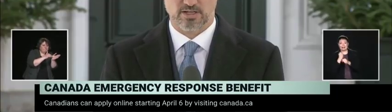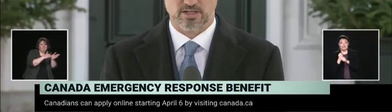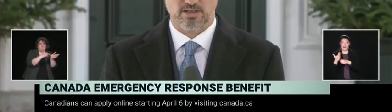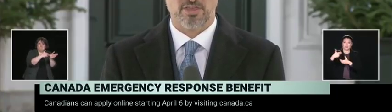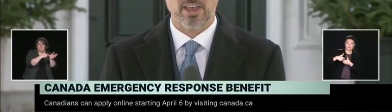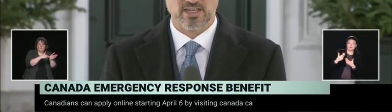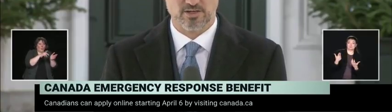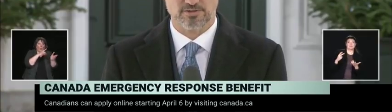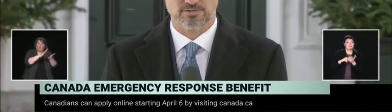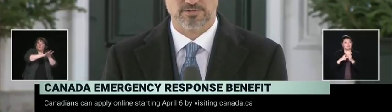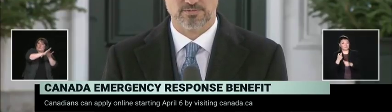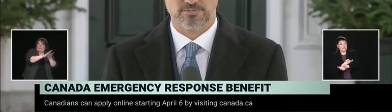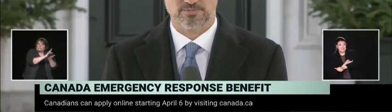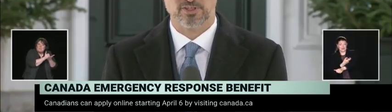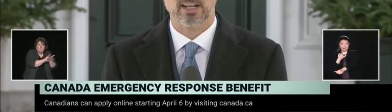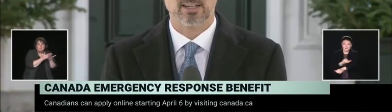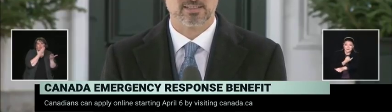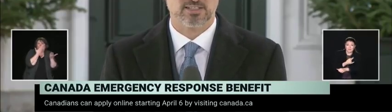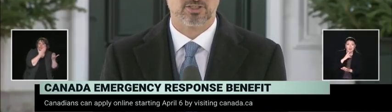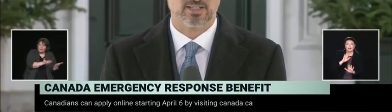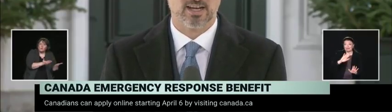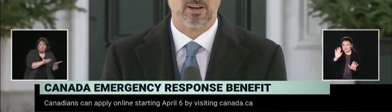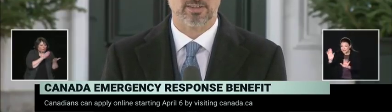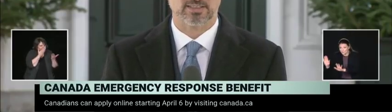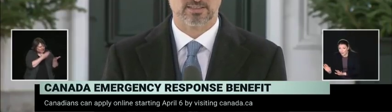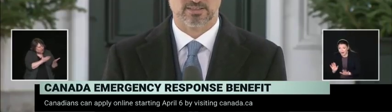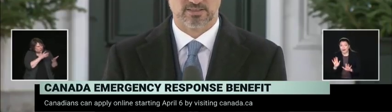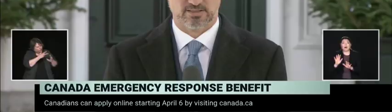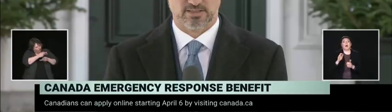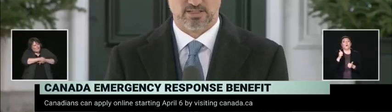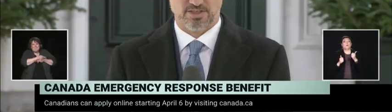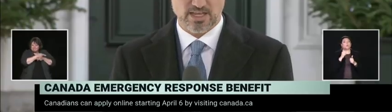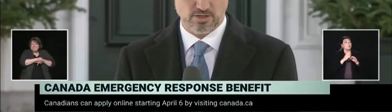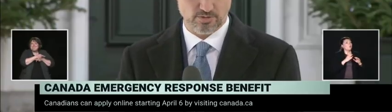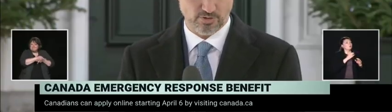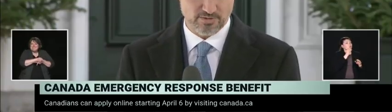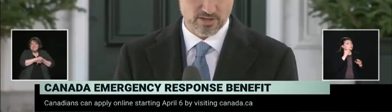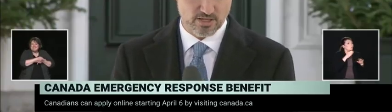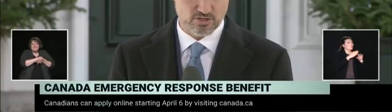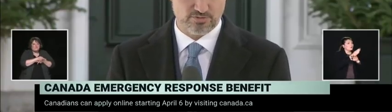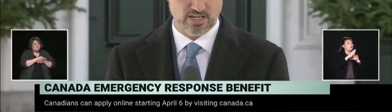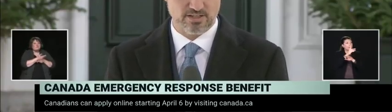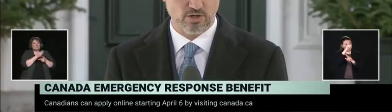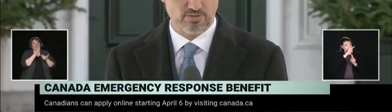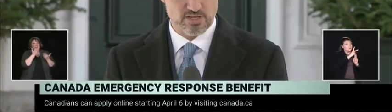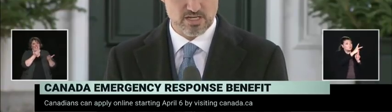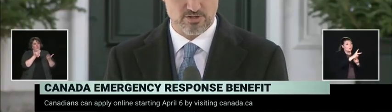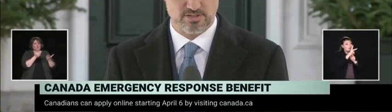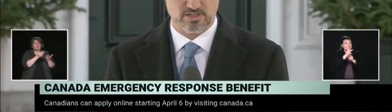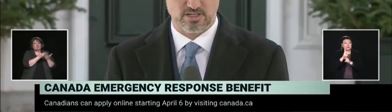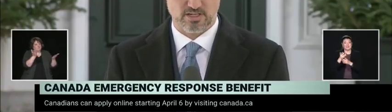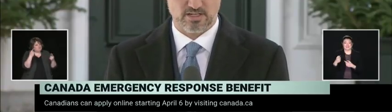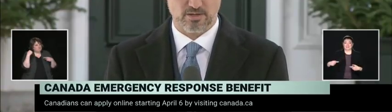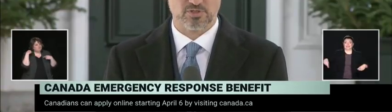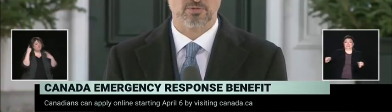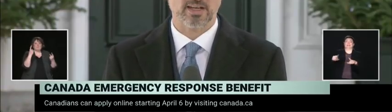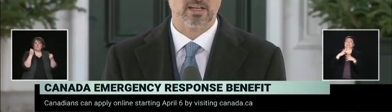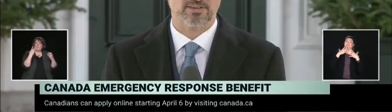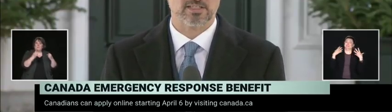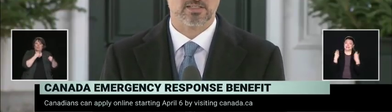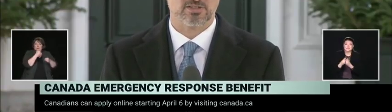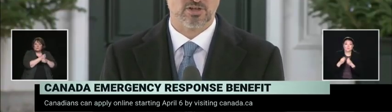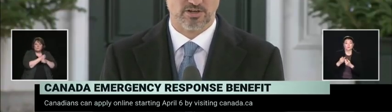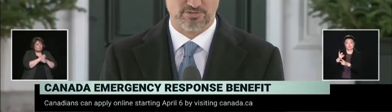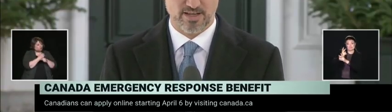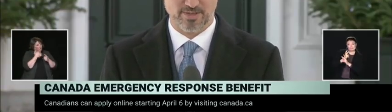worker, thank you for taking such good care of us. Thank you for everything you've done over the years to help so many